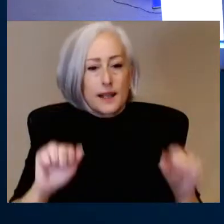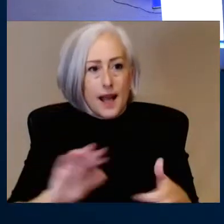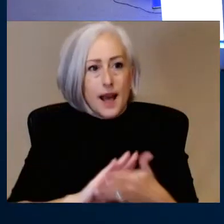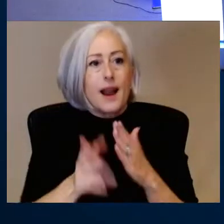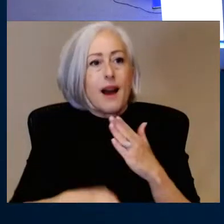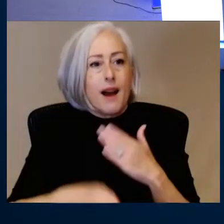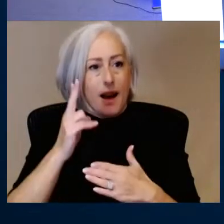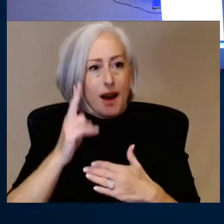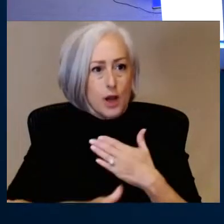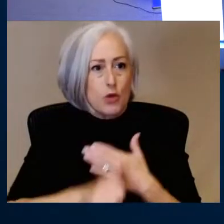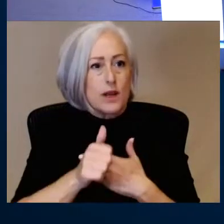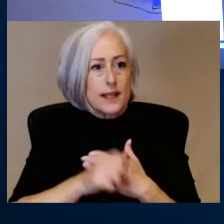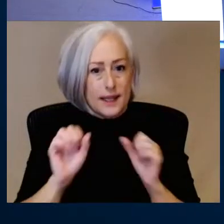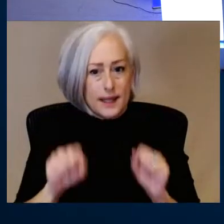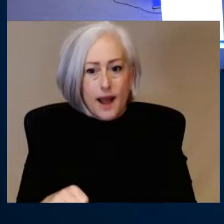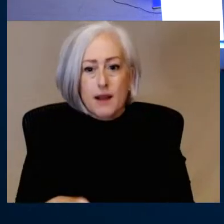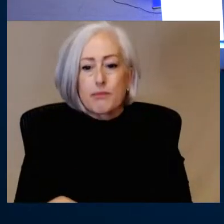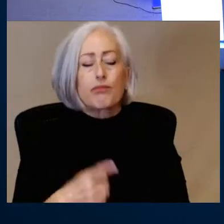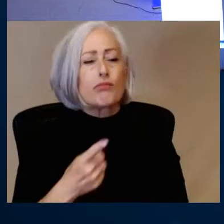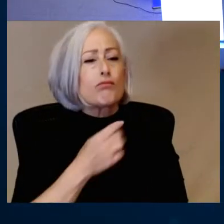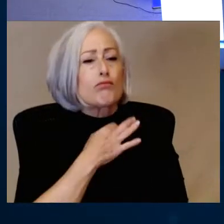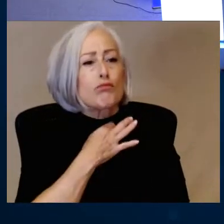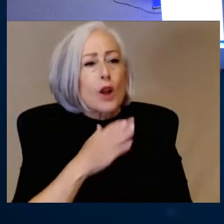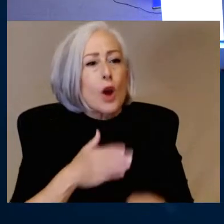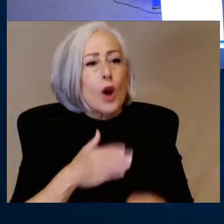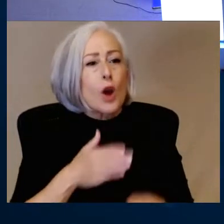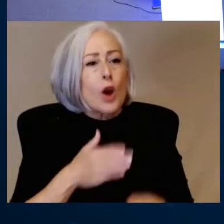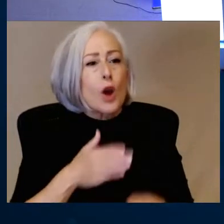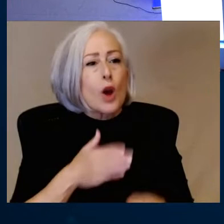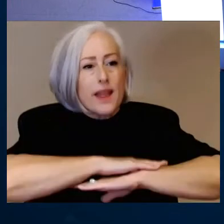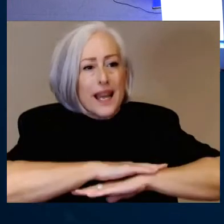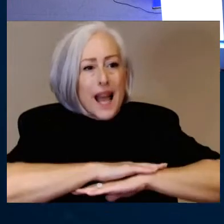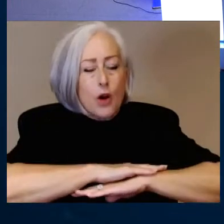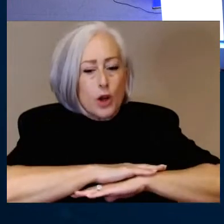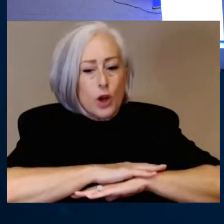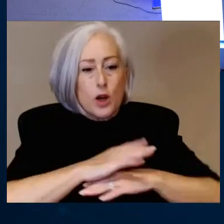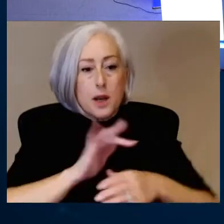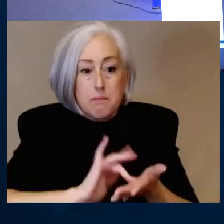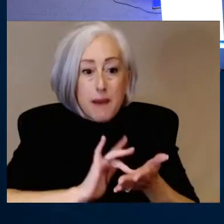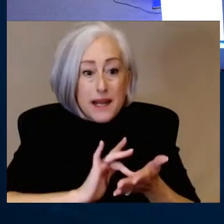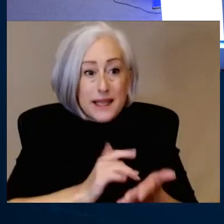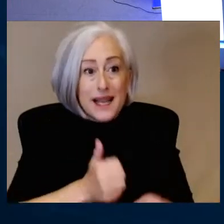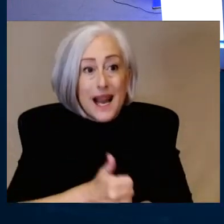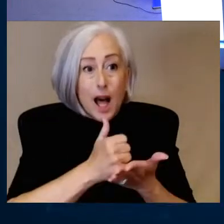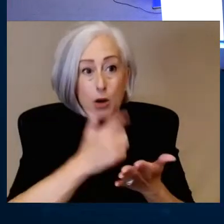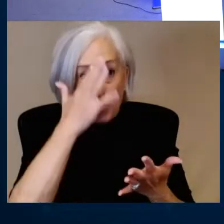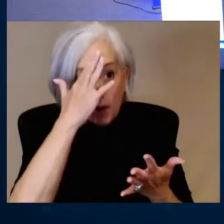there any over-the-counter medications that just help with memory, like Prevagen or Nariva?